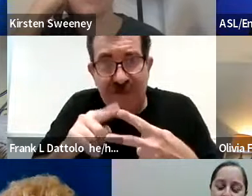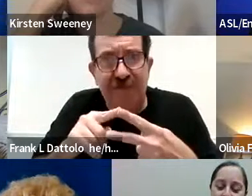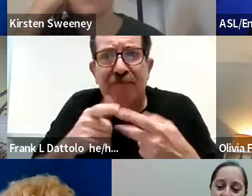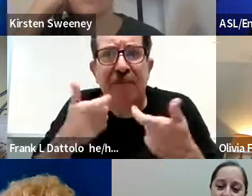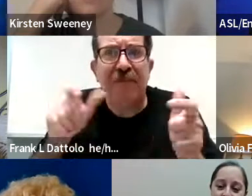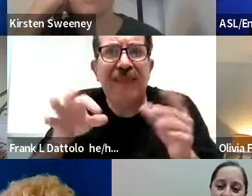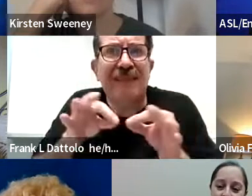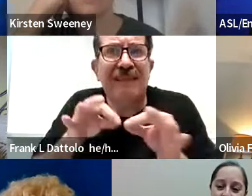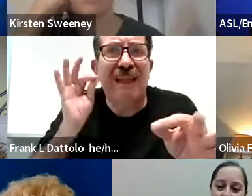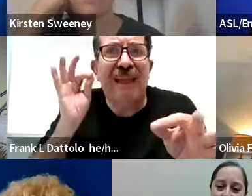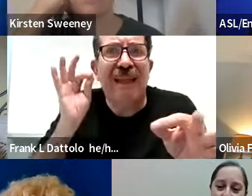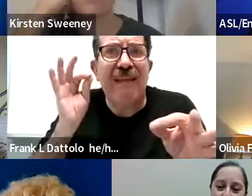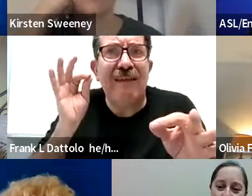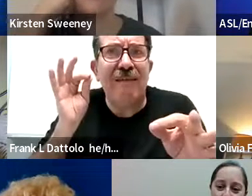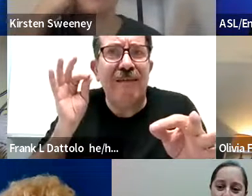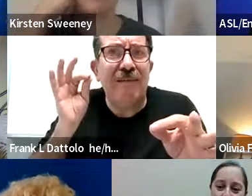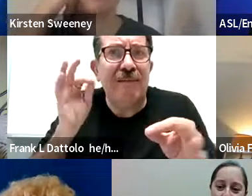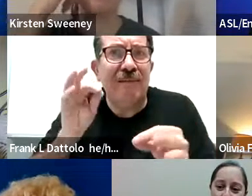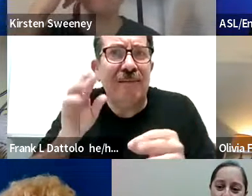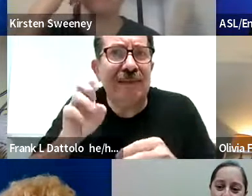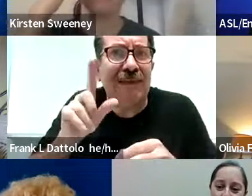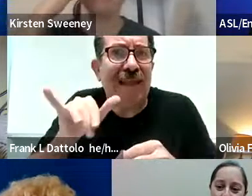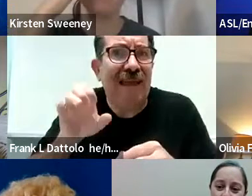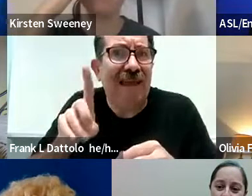and there were 2 things wrong with it.